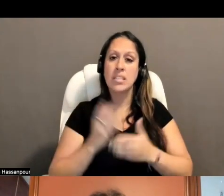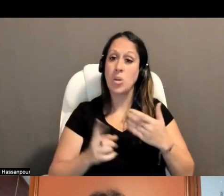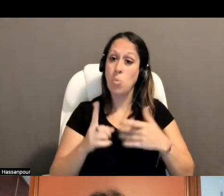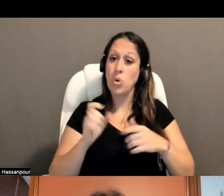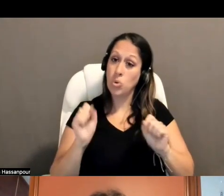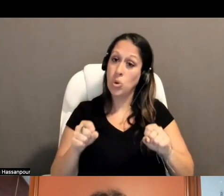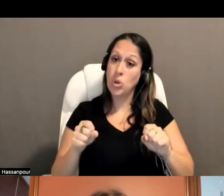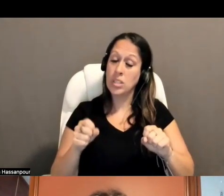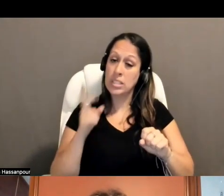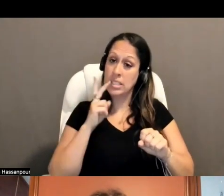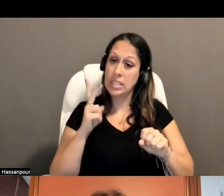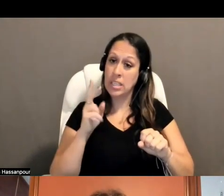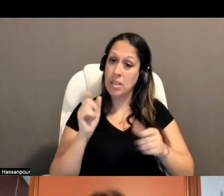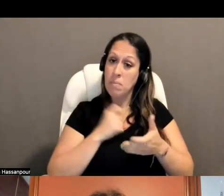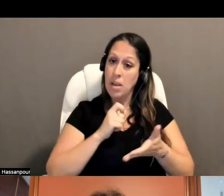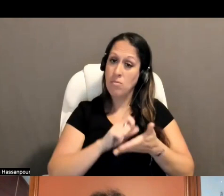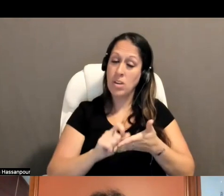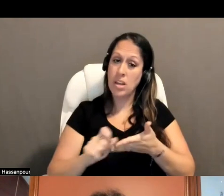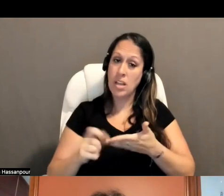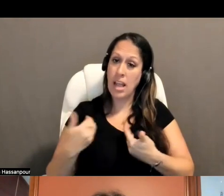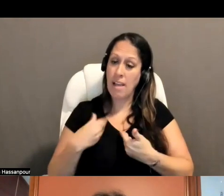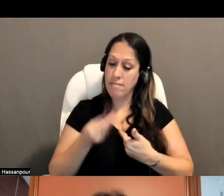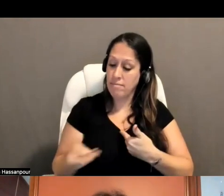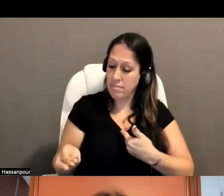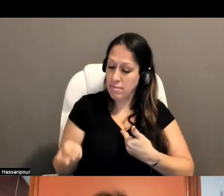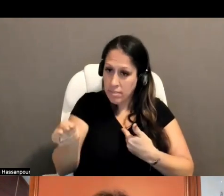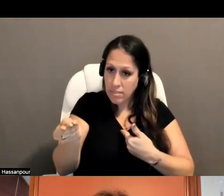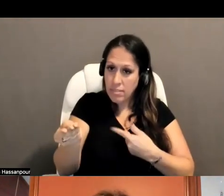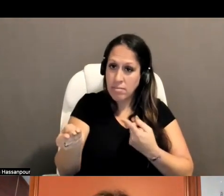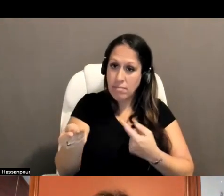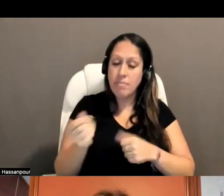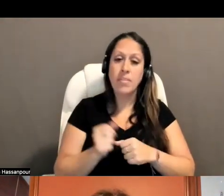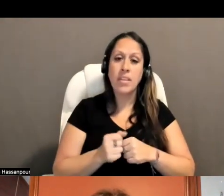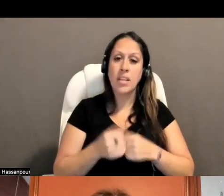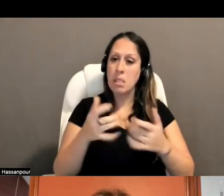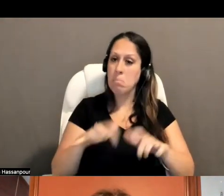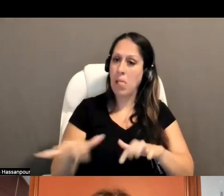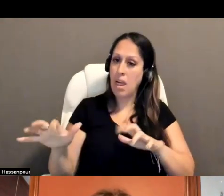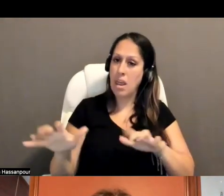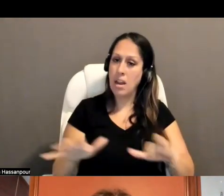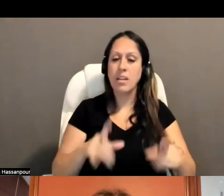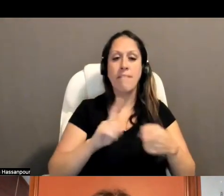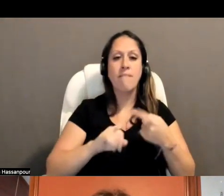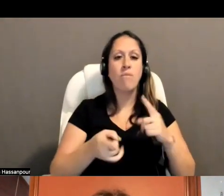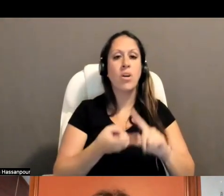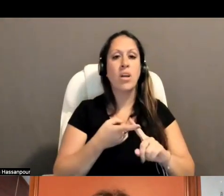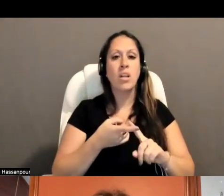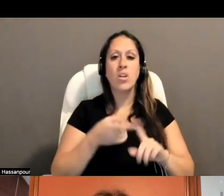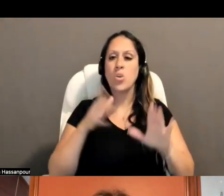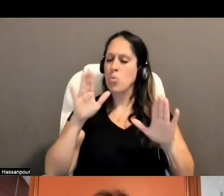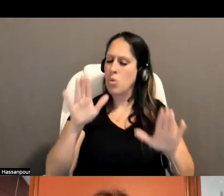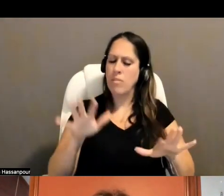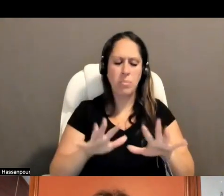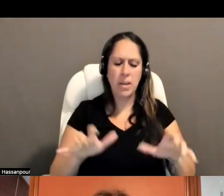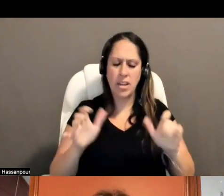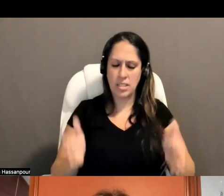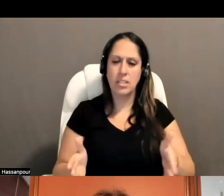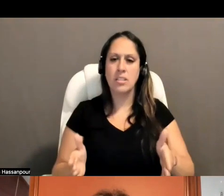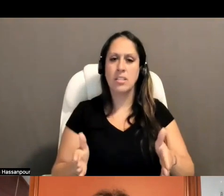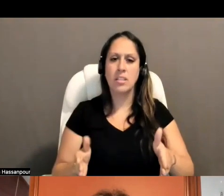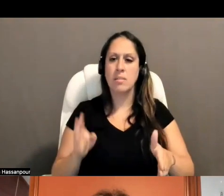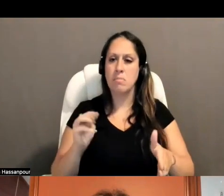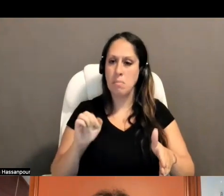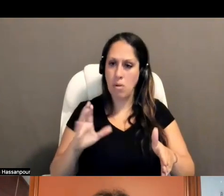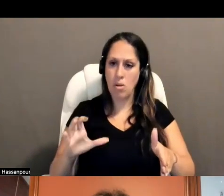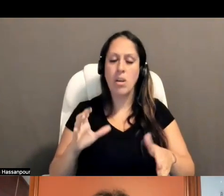could see it and have played it. I have a friend, wonderful pianist, Oh, Mark,